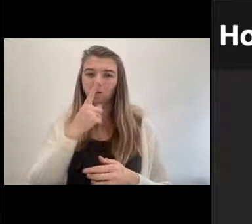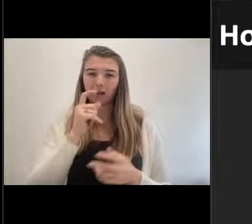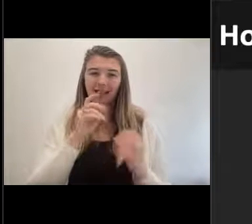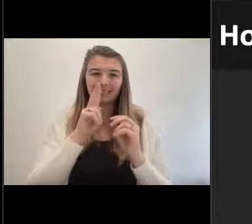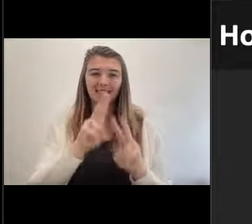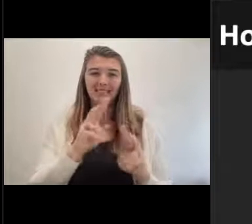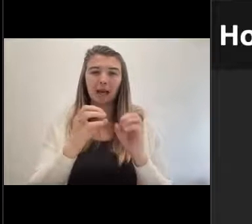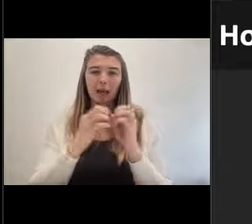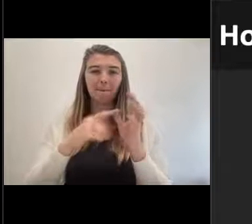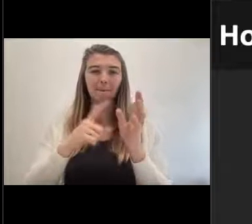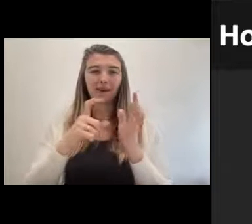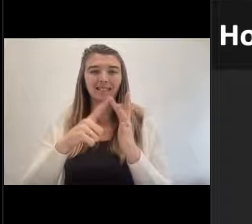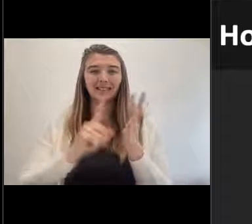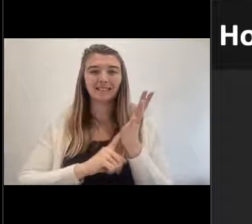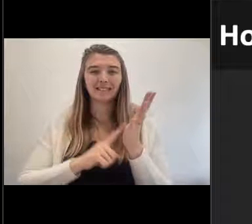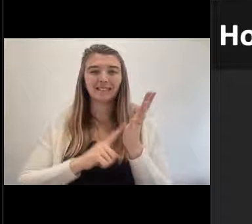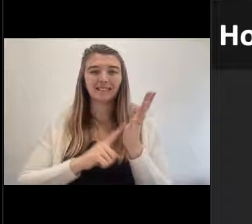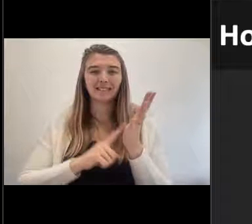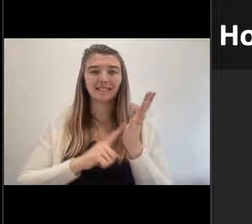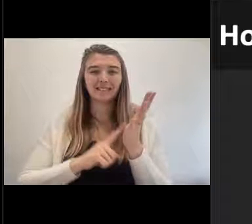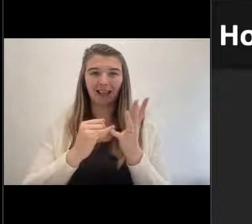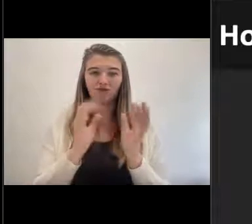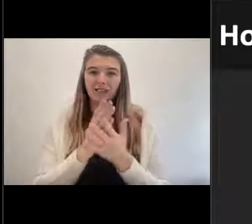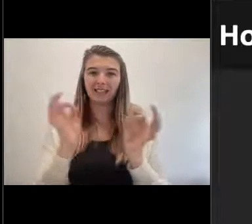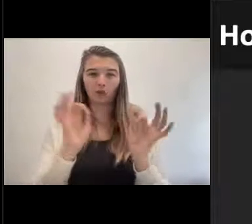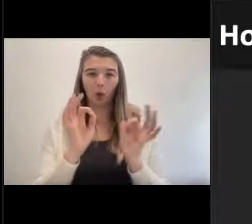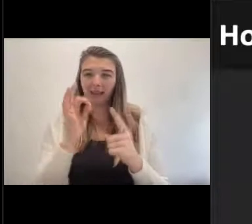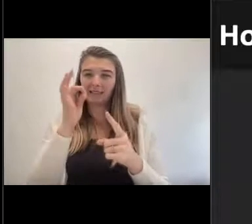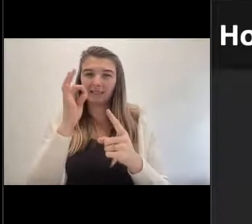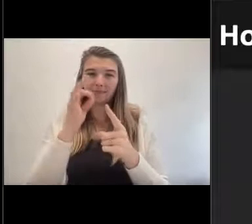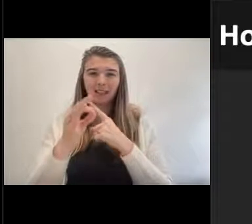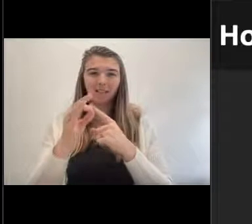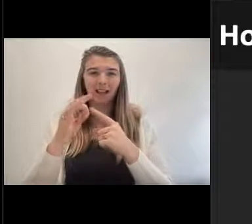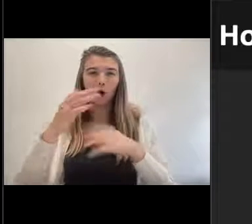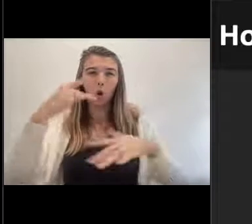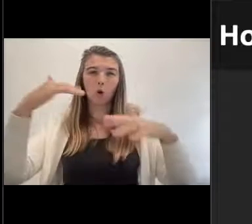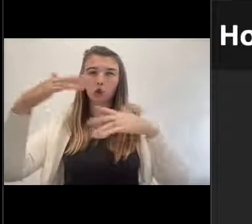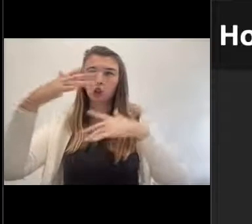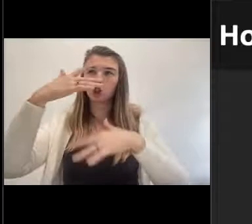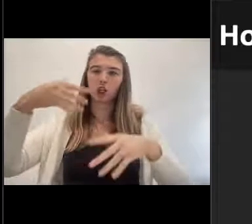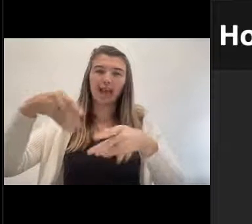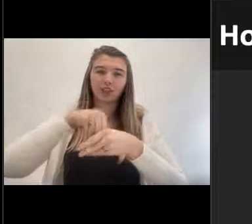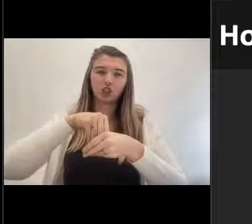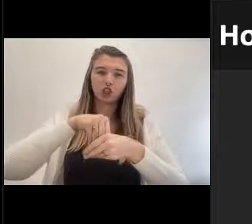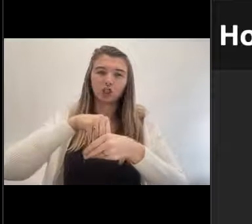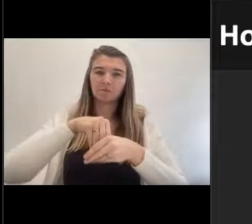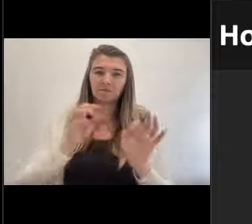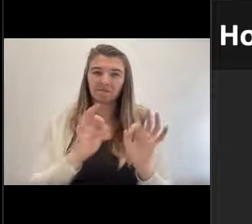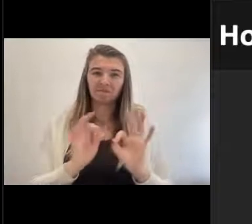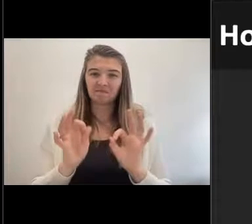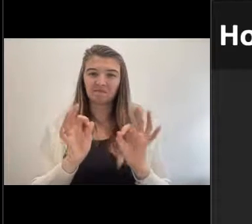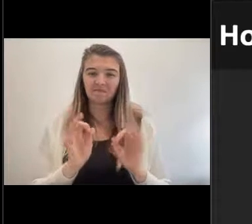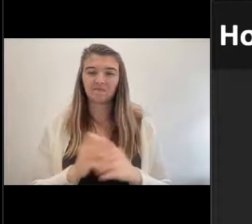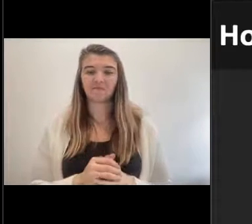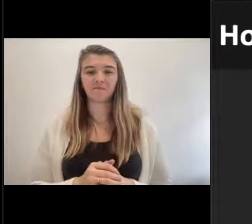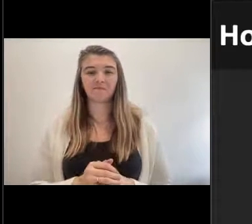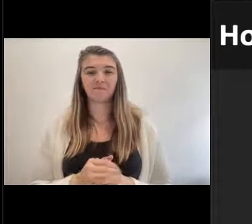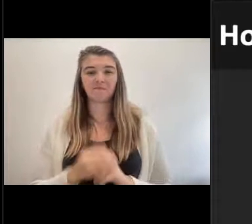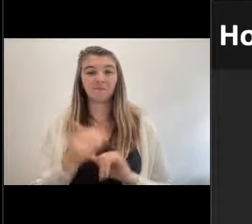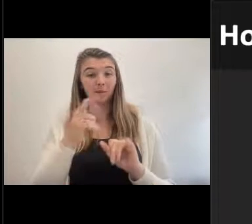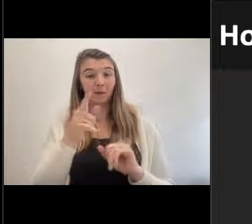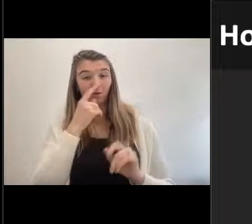non-specific oxidation that we suggest is probably taking place. And you might notice here that with the community, which I've shown in